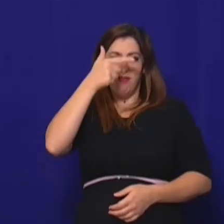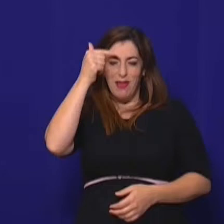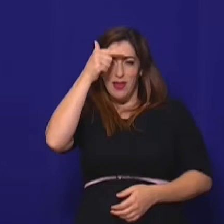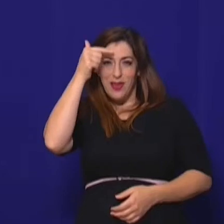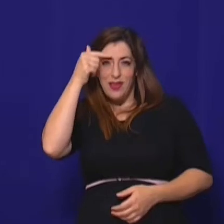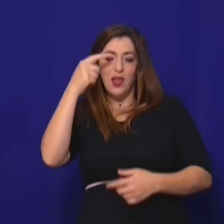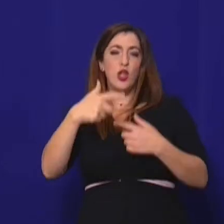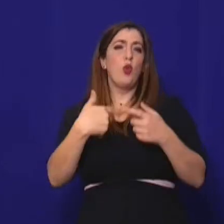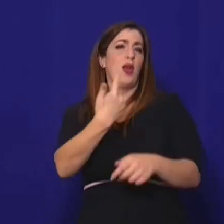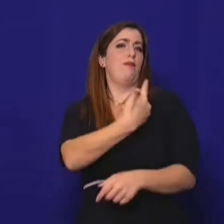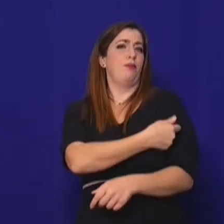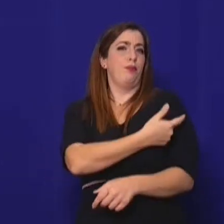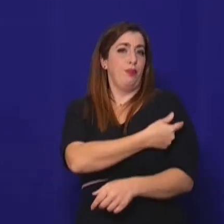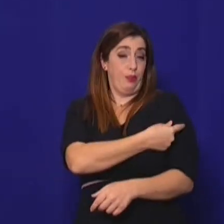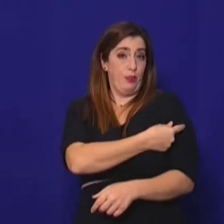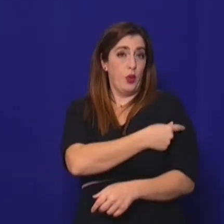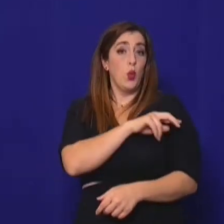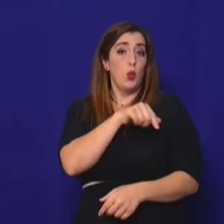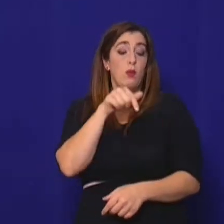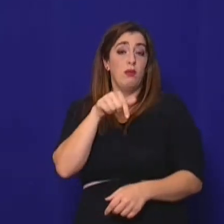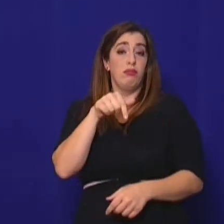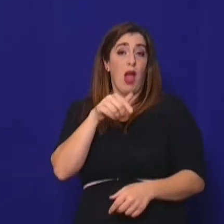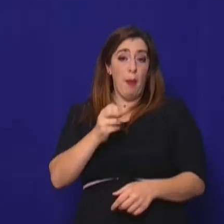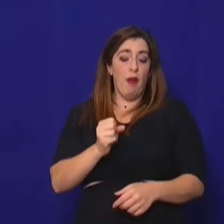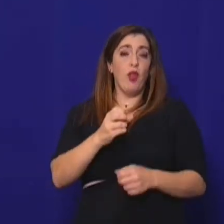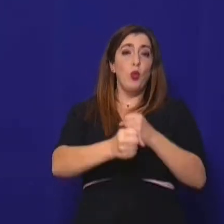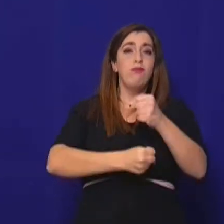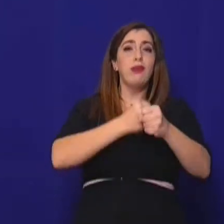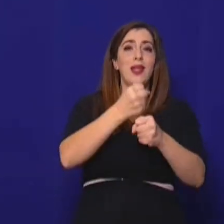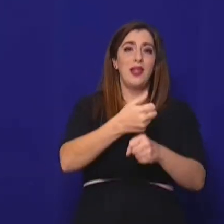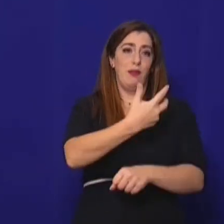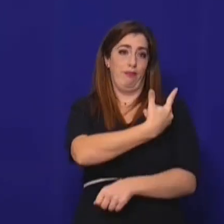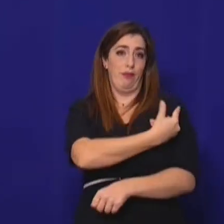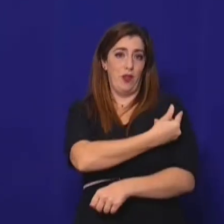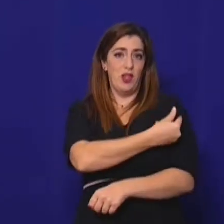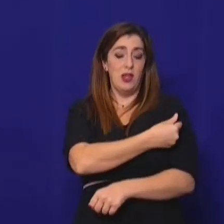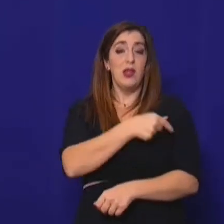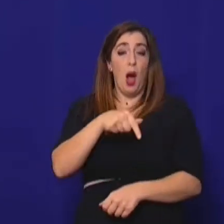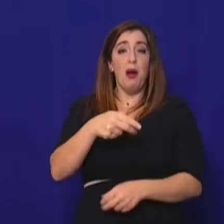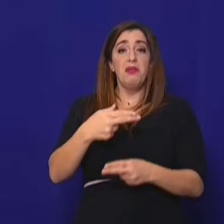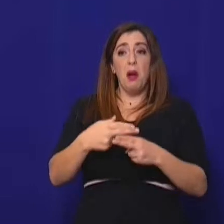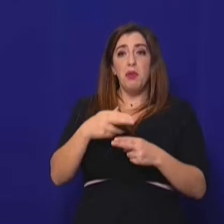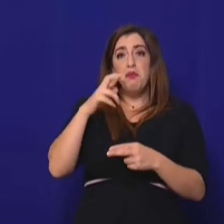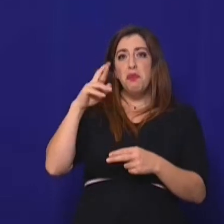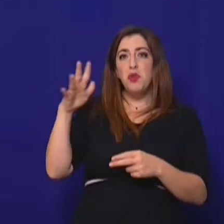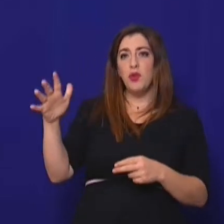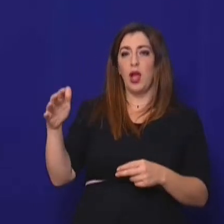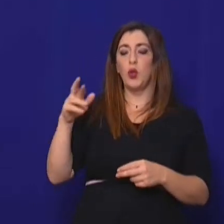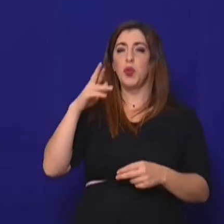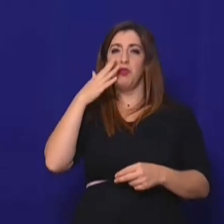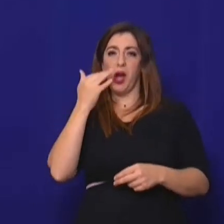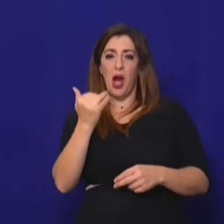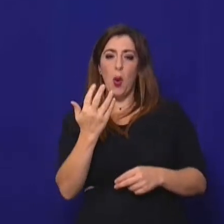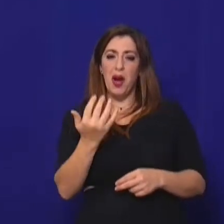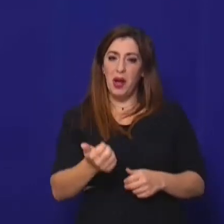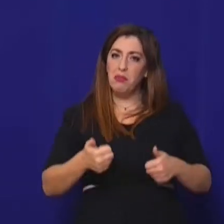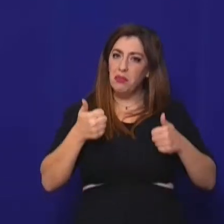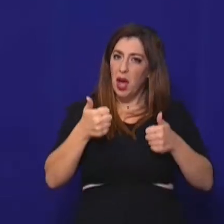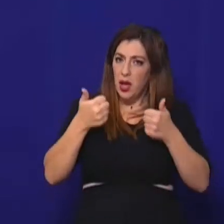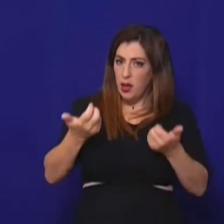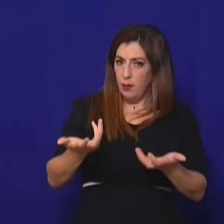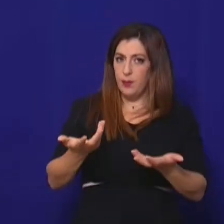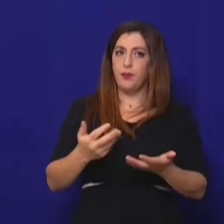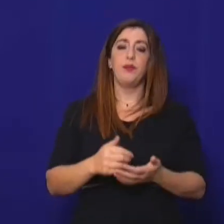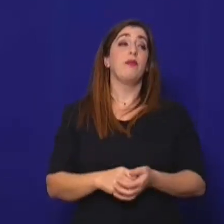il-kumpaniji tal-vaccines qegħdin joħorġu r-riżultati anke fuq effectiveness li l-fatt li tara li qegħdin jirrapportaw effectiveness li